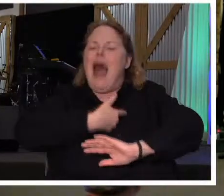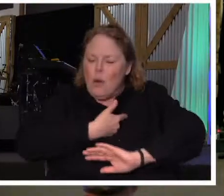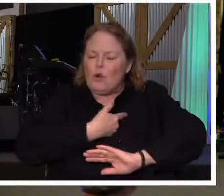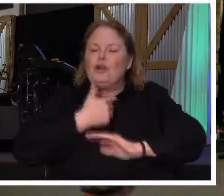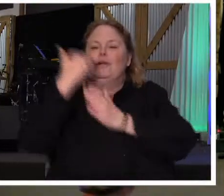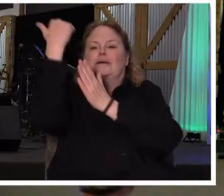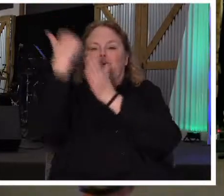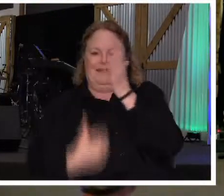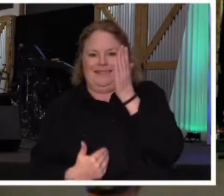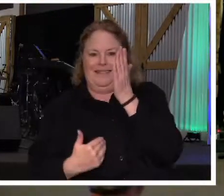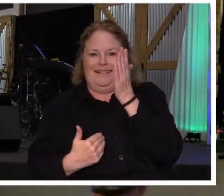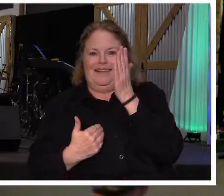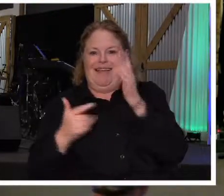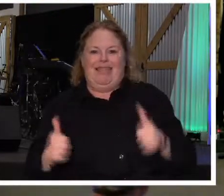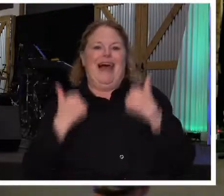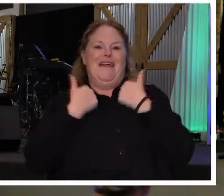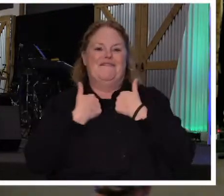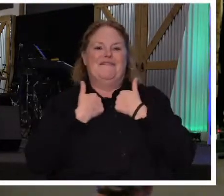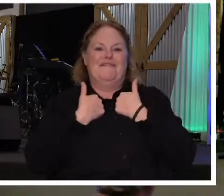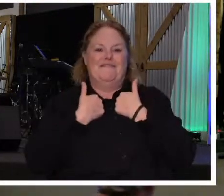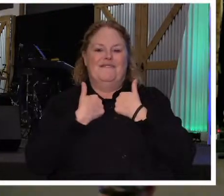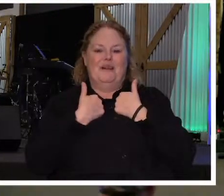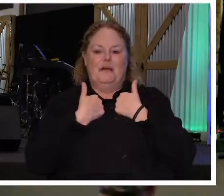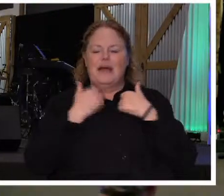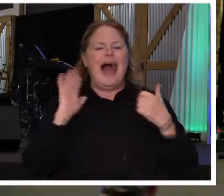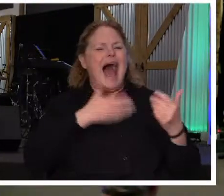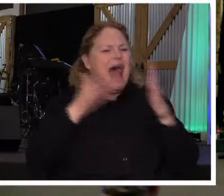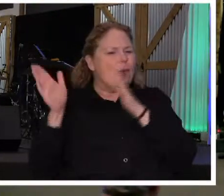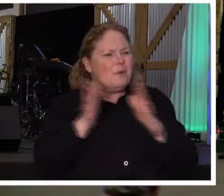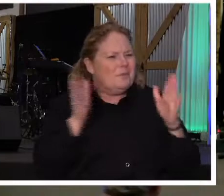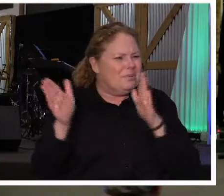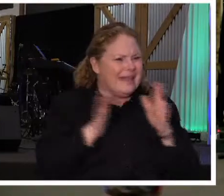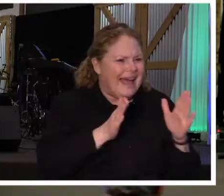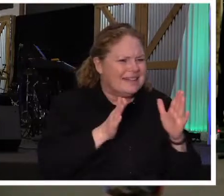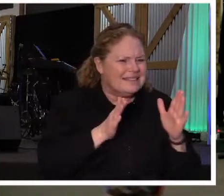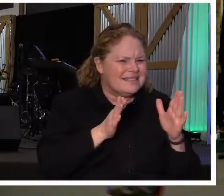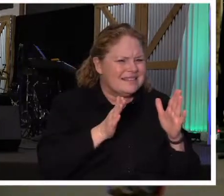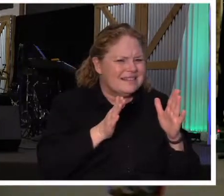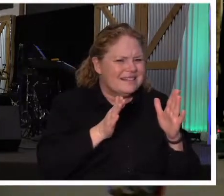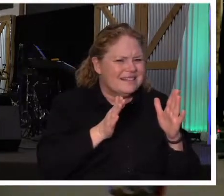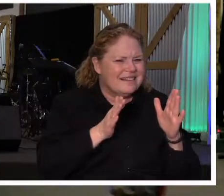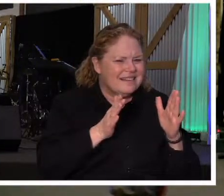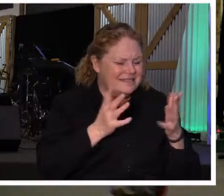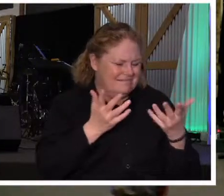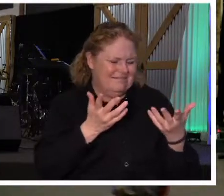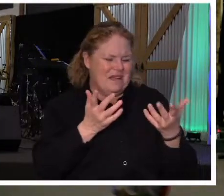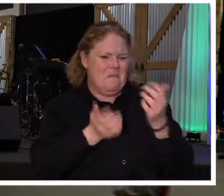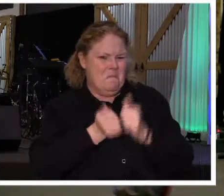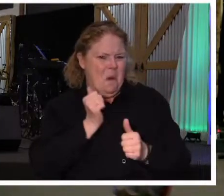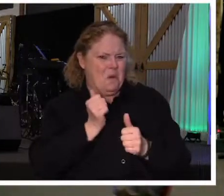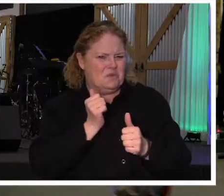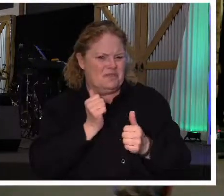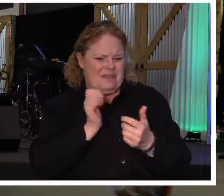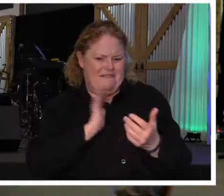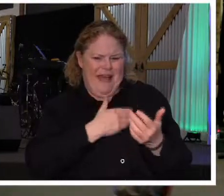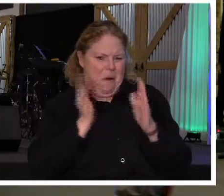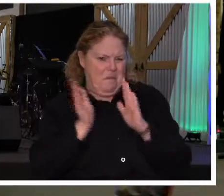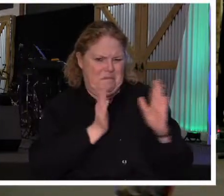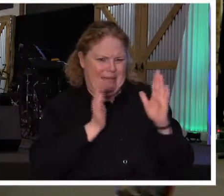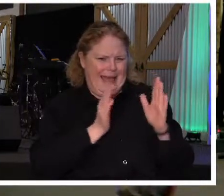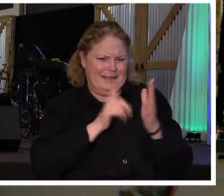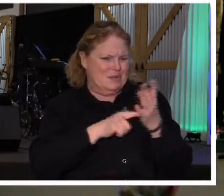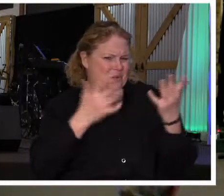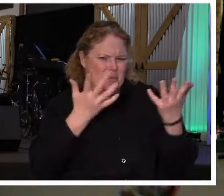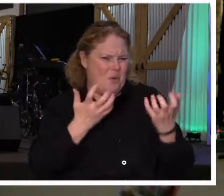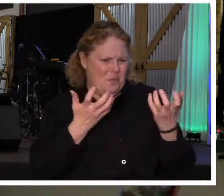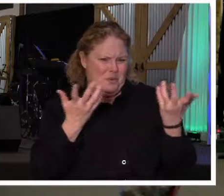life. You see, our agenda really wrapped up very simply in what most of us probably really desire